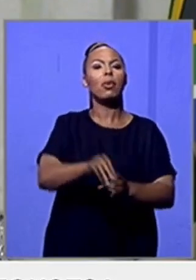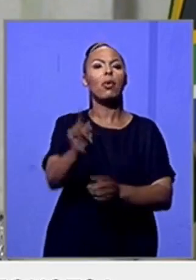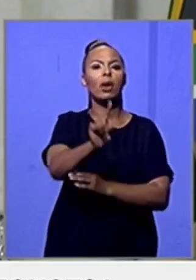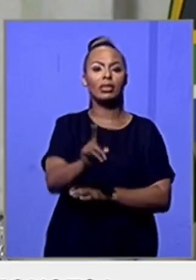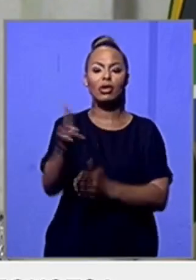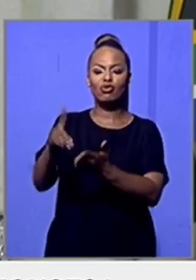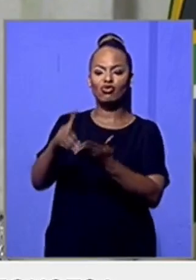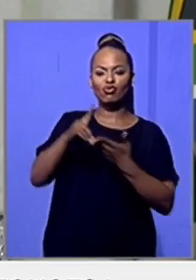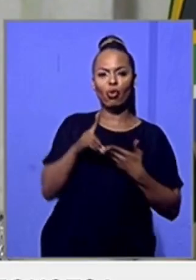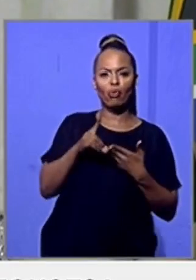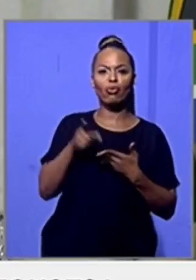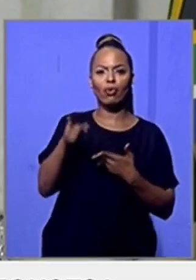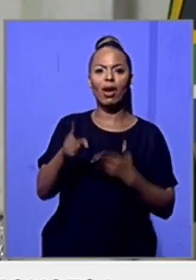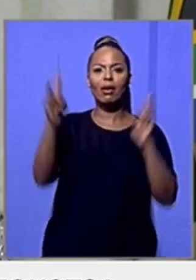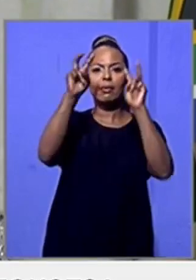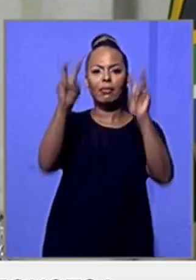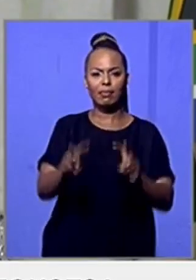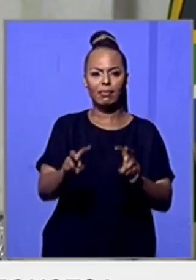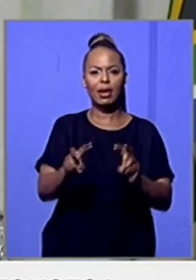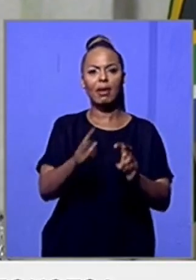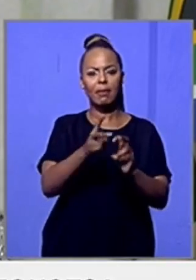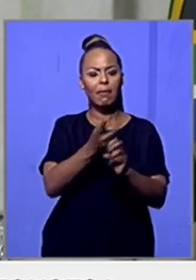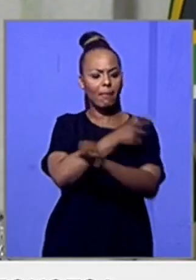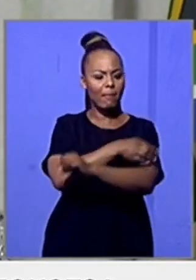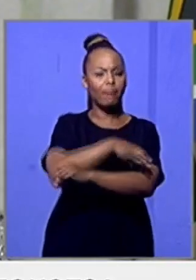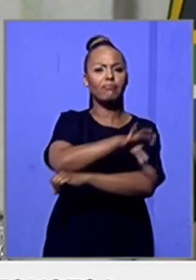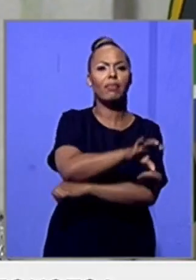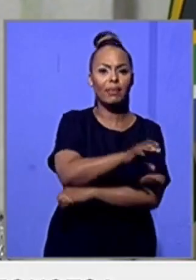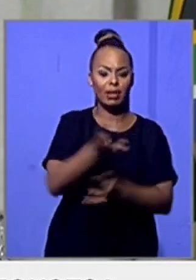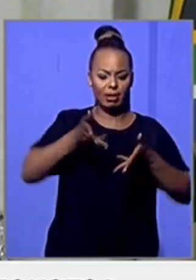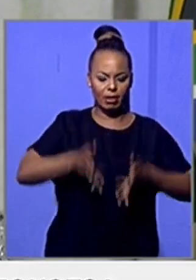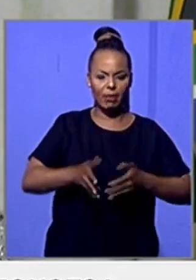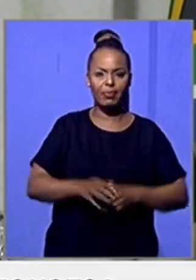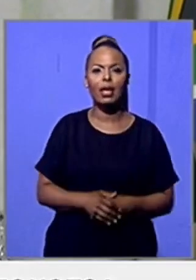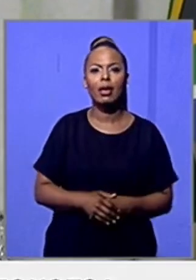donation of emergency power equipment worth